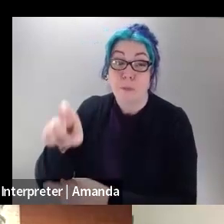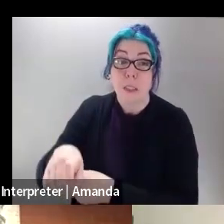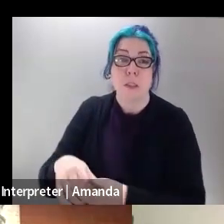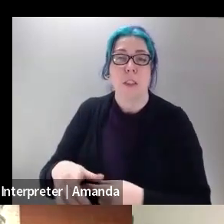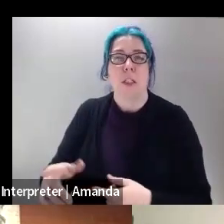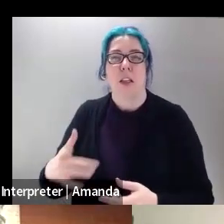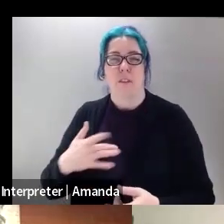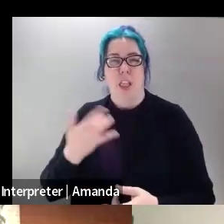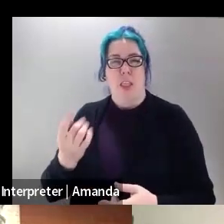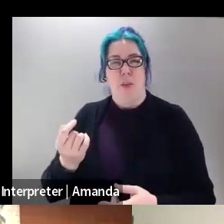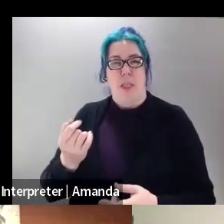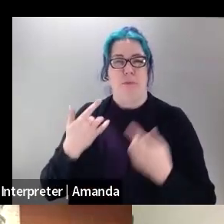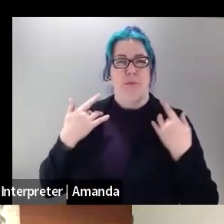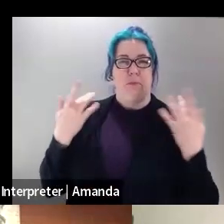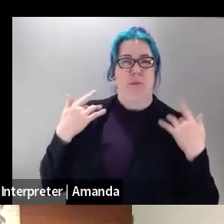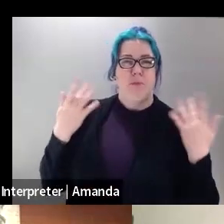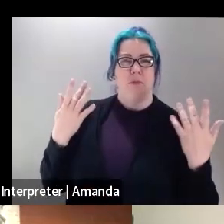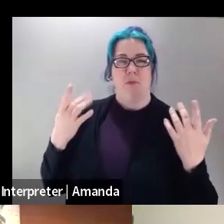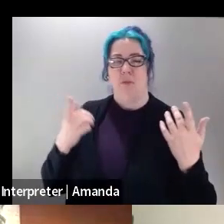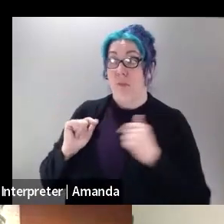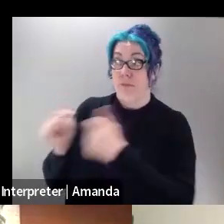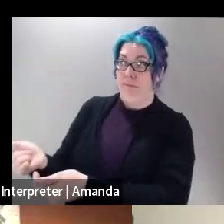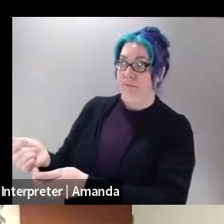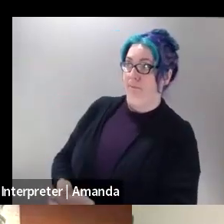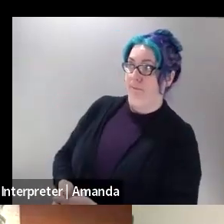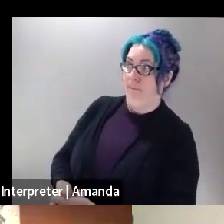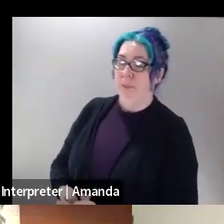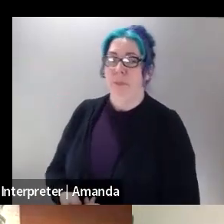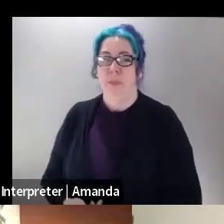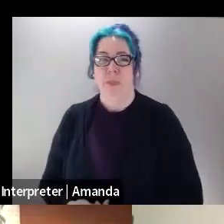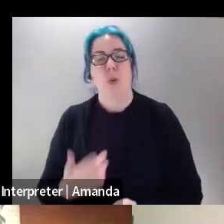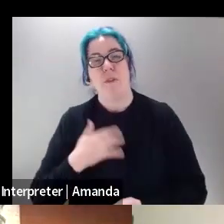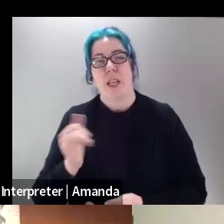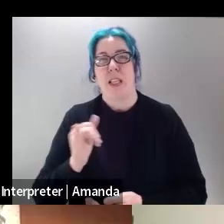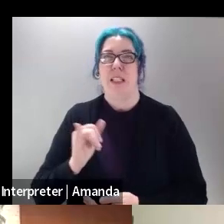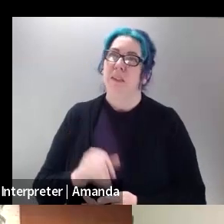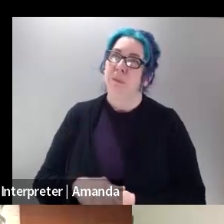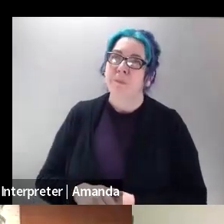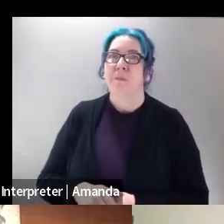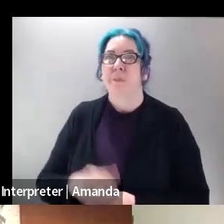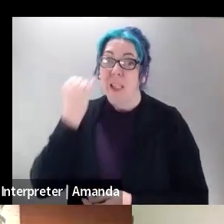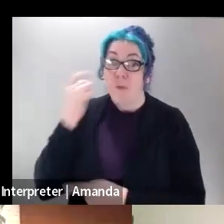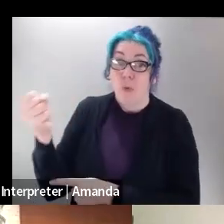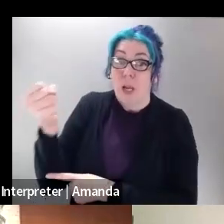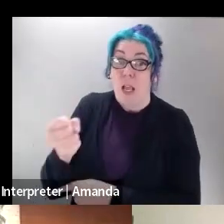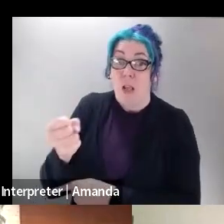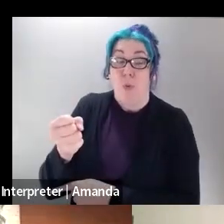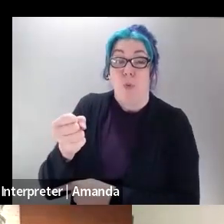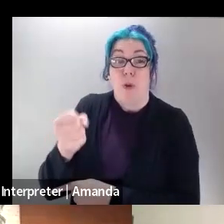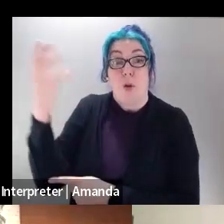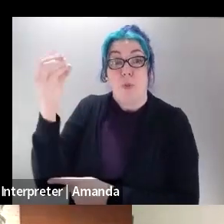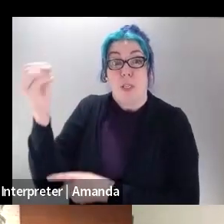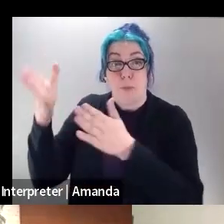there would then be that like everyone who's involved still needs to be there and still needs to be building this room agreement together, and you're just